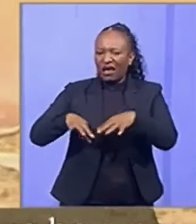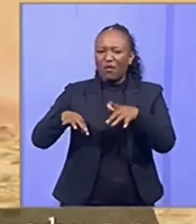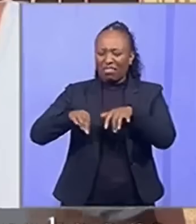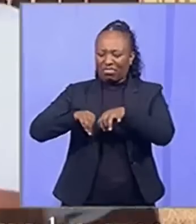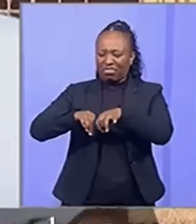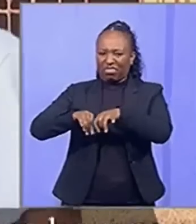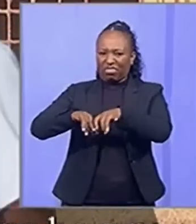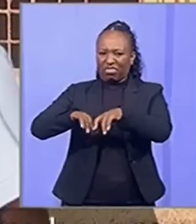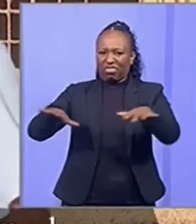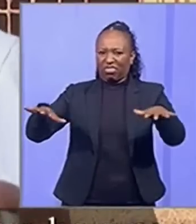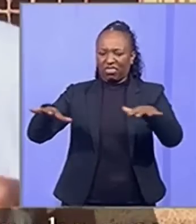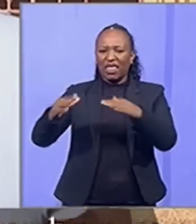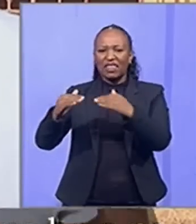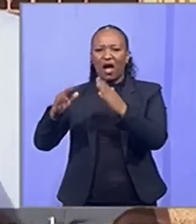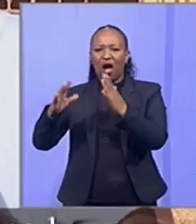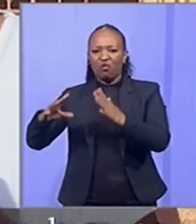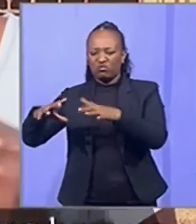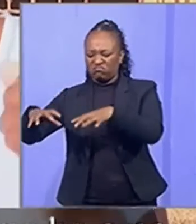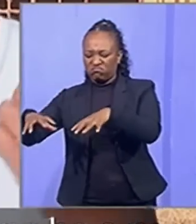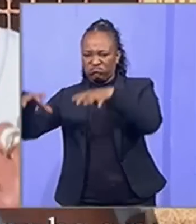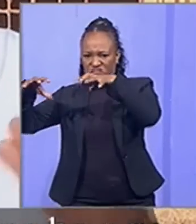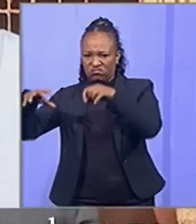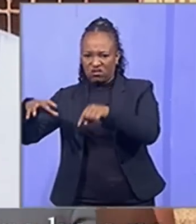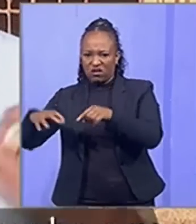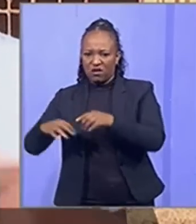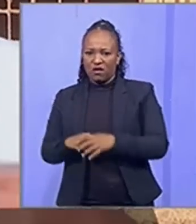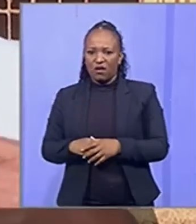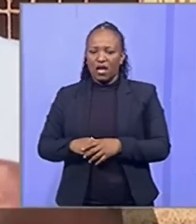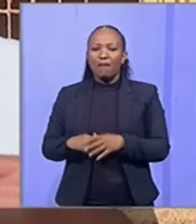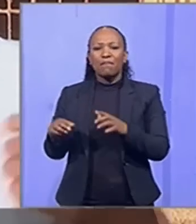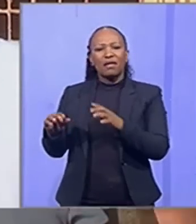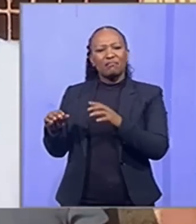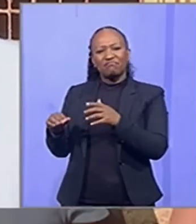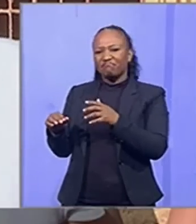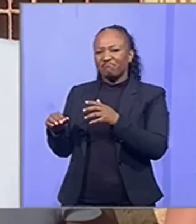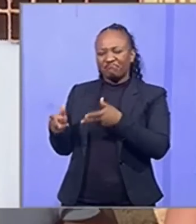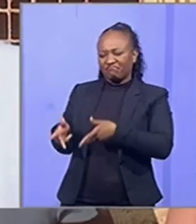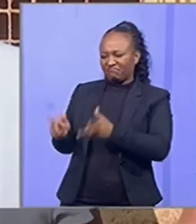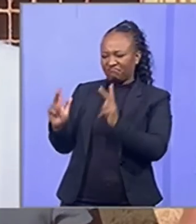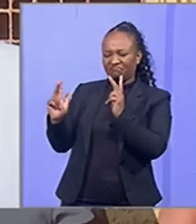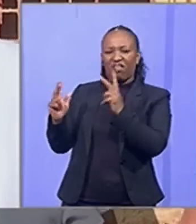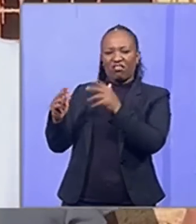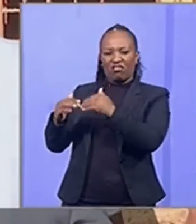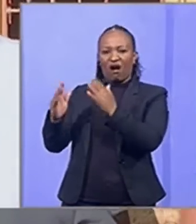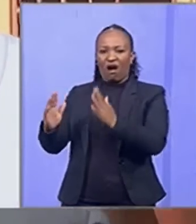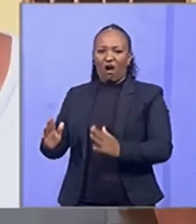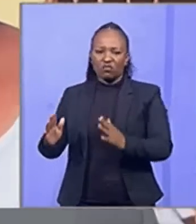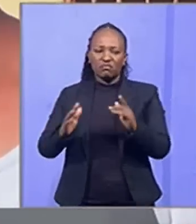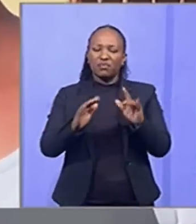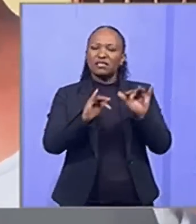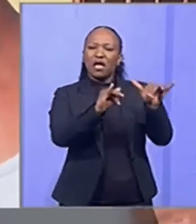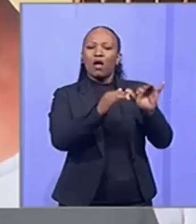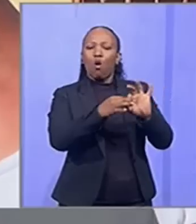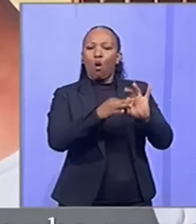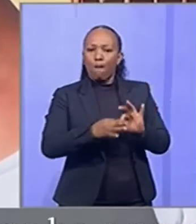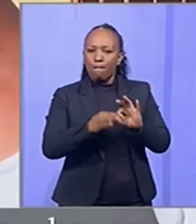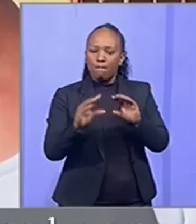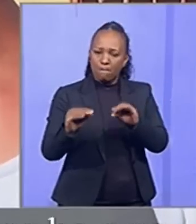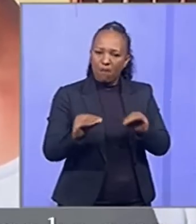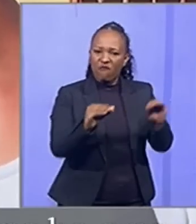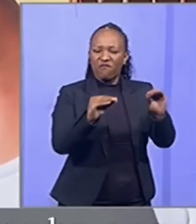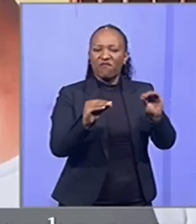furniture. Gore ke fitlhelele ke felleditse ke tswa fa ke dula ko gae. Ntlo ena e ne e tama metsi mo teng. Metsi a tswang